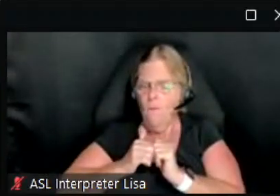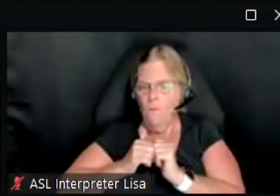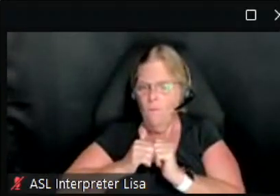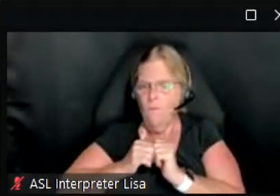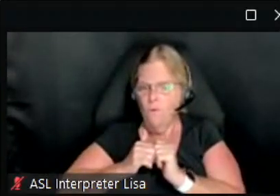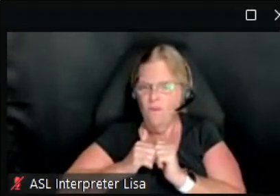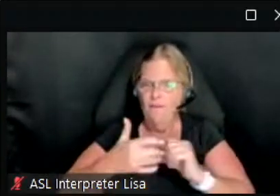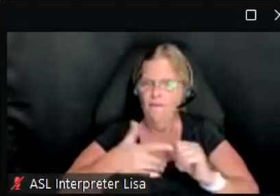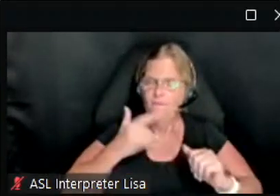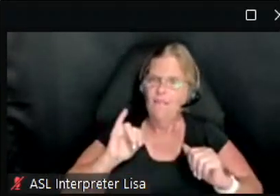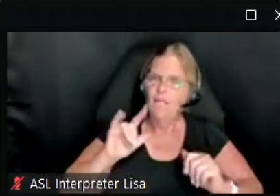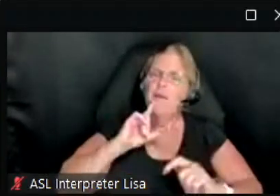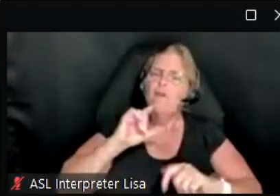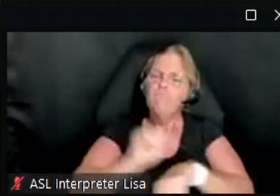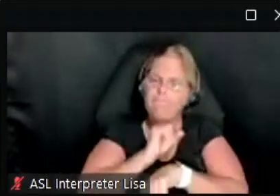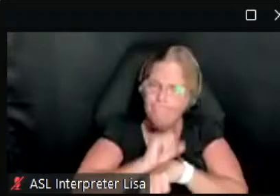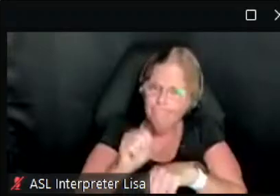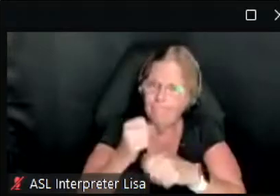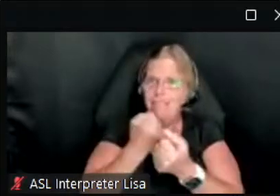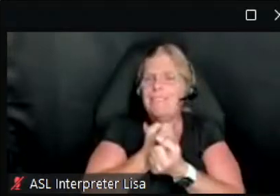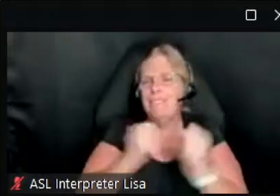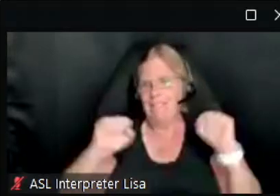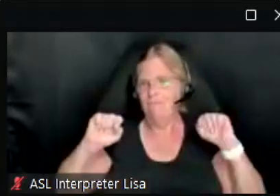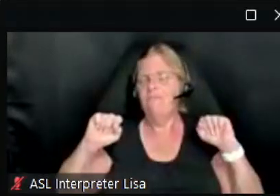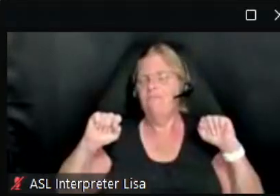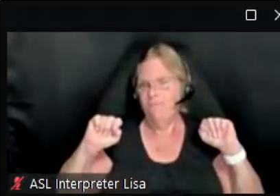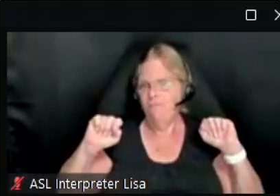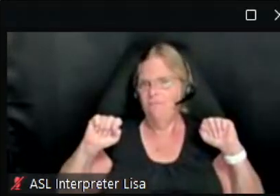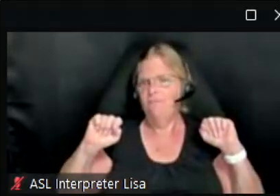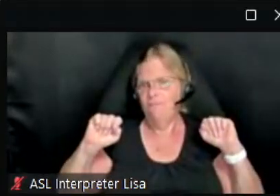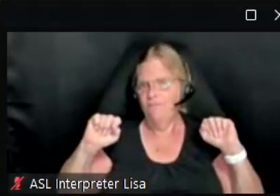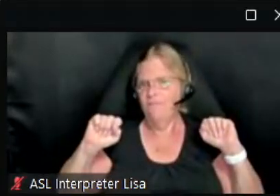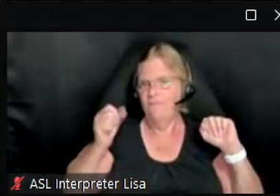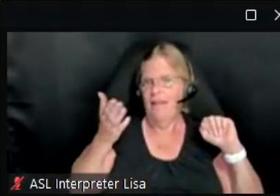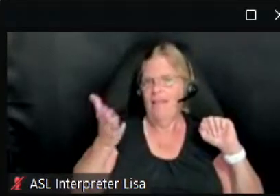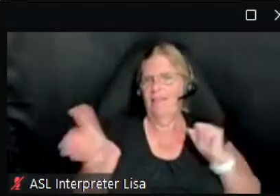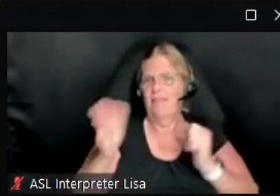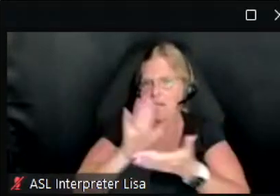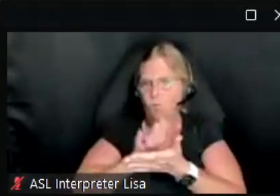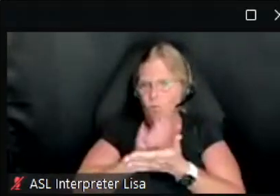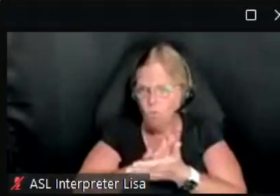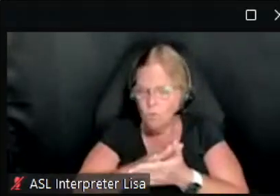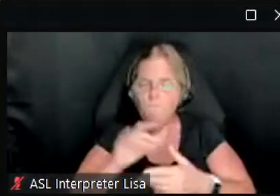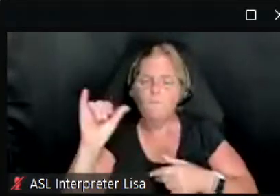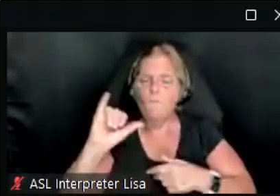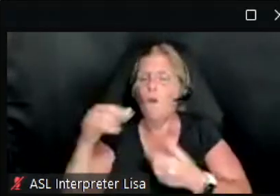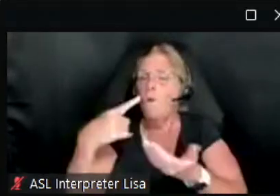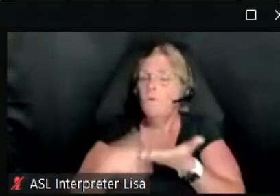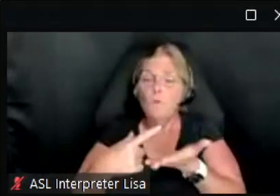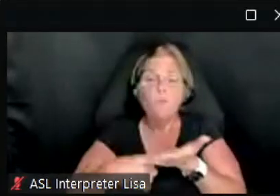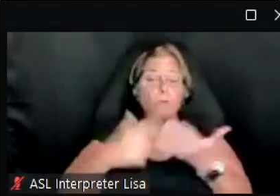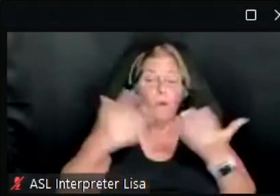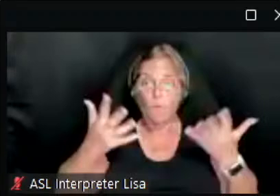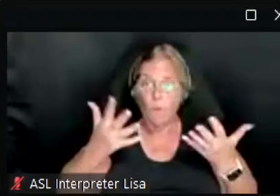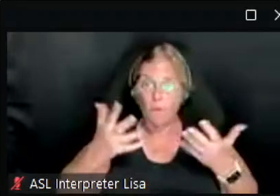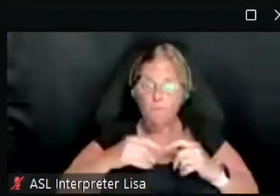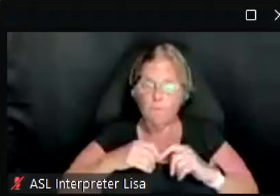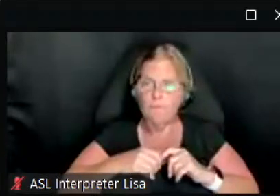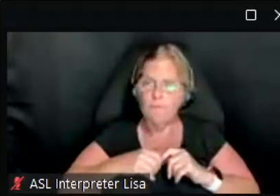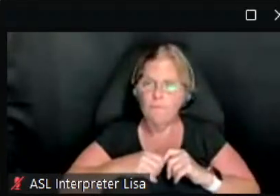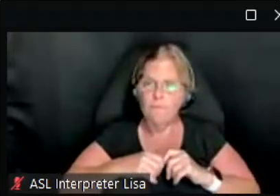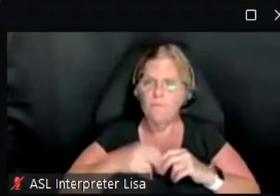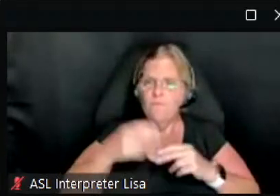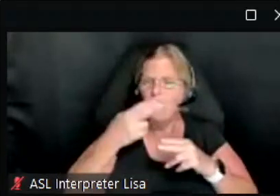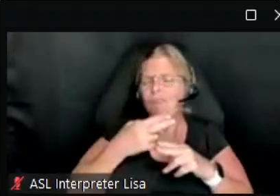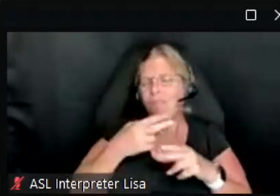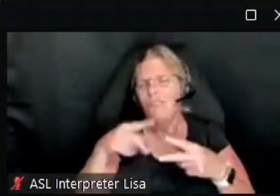have a true safety net underneath yourself. And then the other piece we talked about was just really, it's kind of short-term,